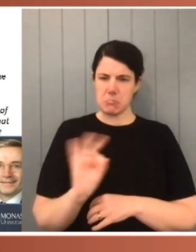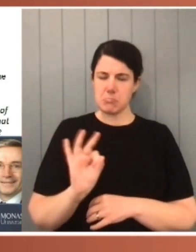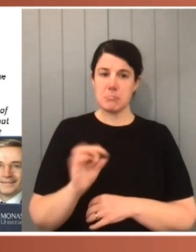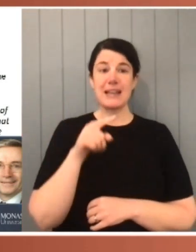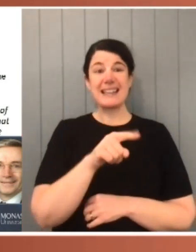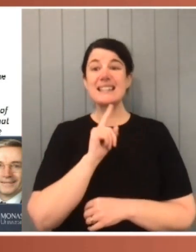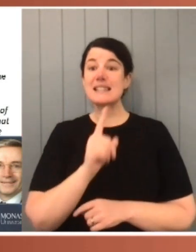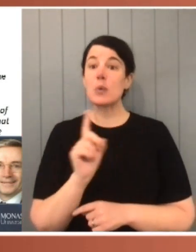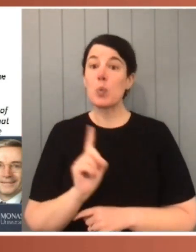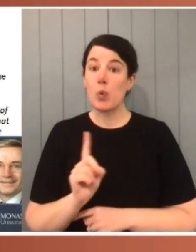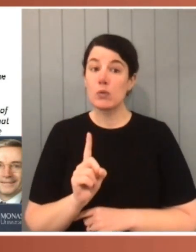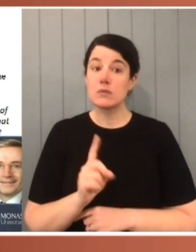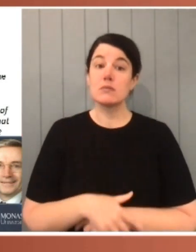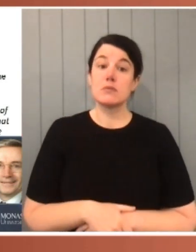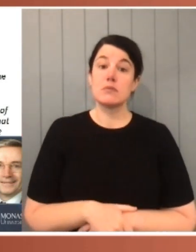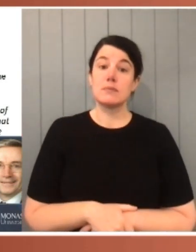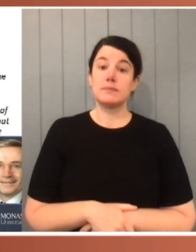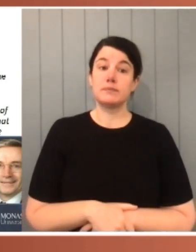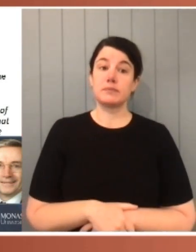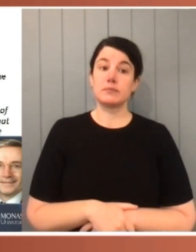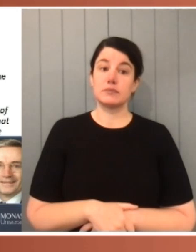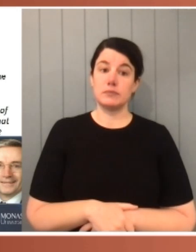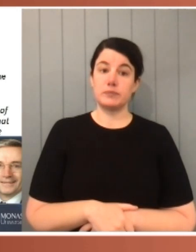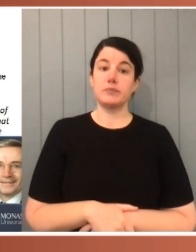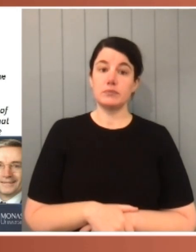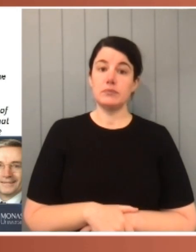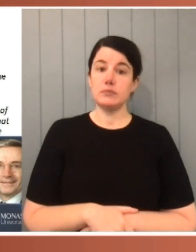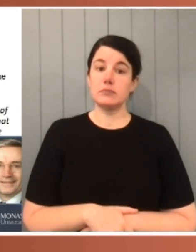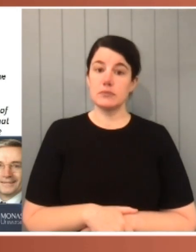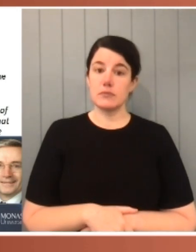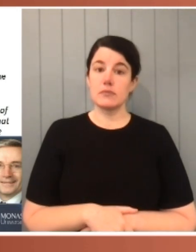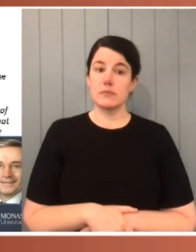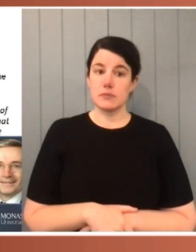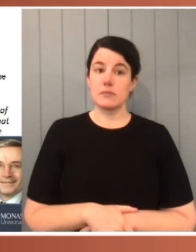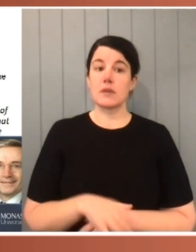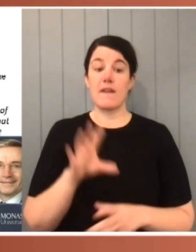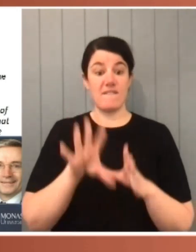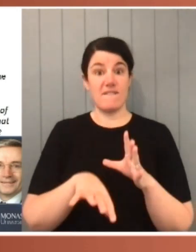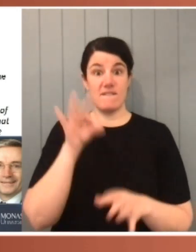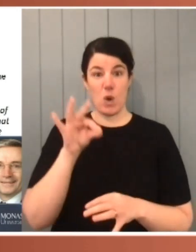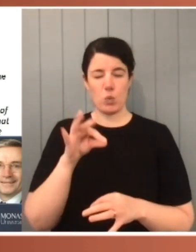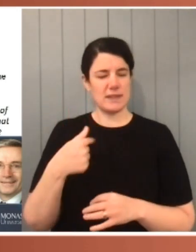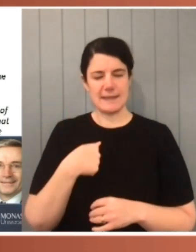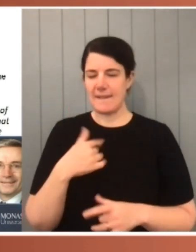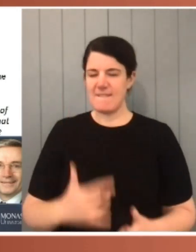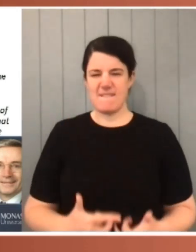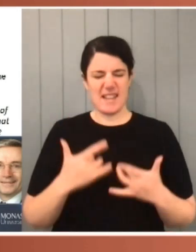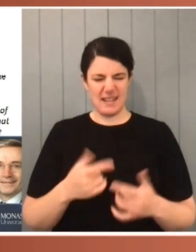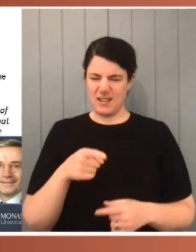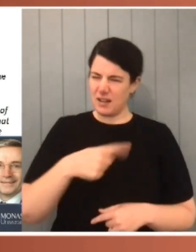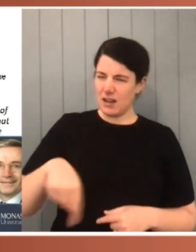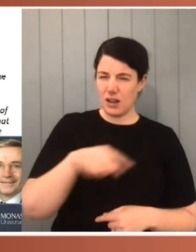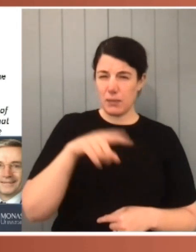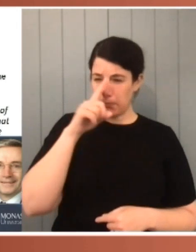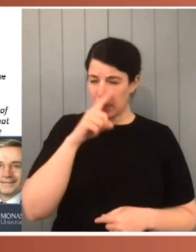to the most single manifestation of democratic will, the act of voting, I profoundly detest Australia's